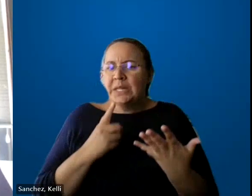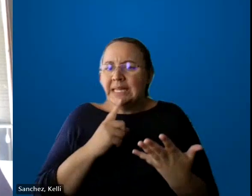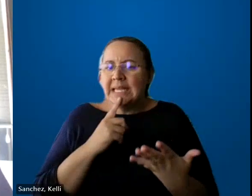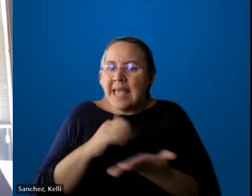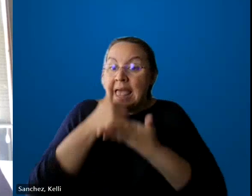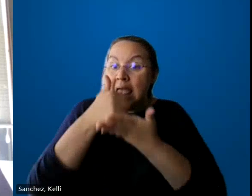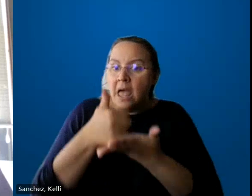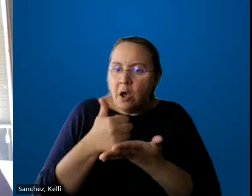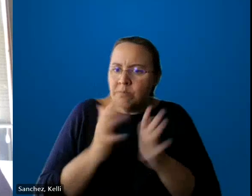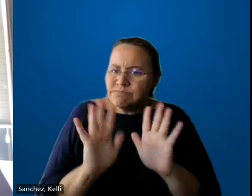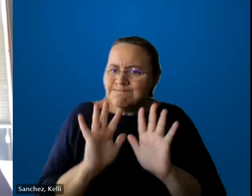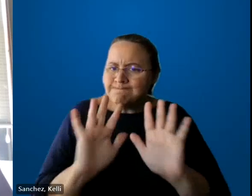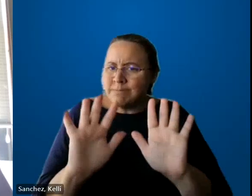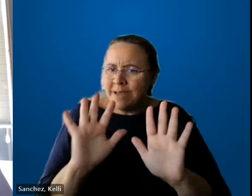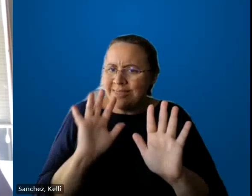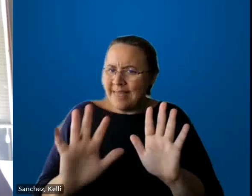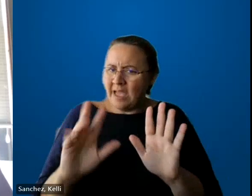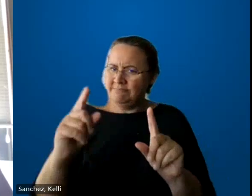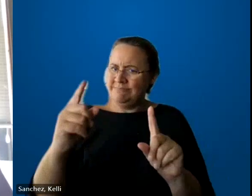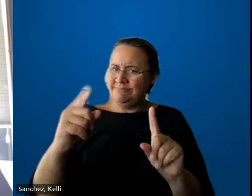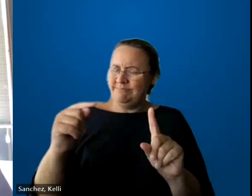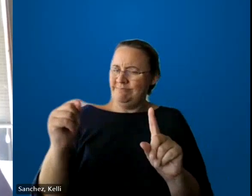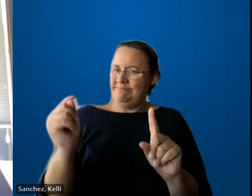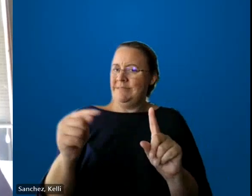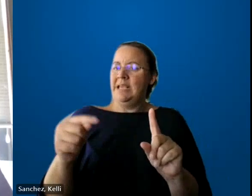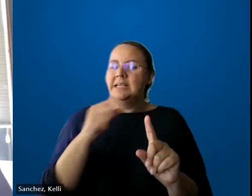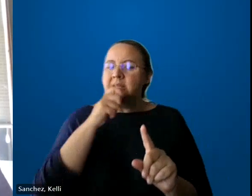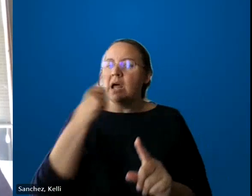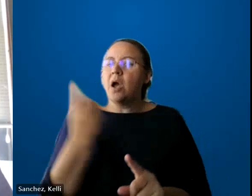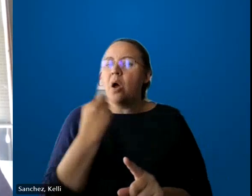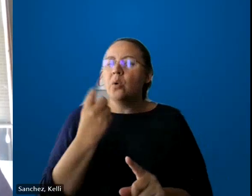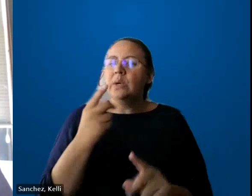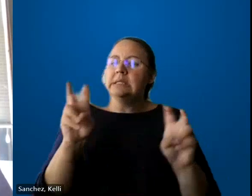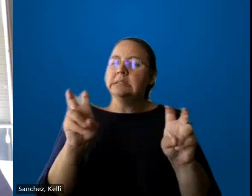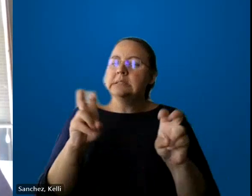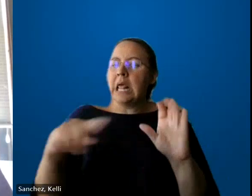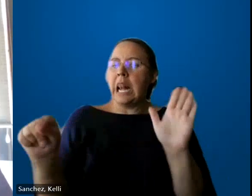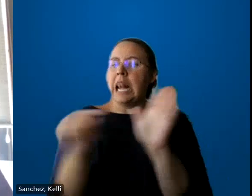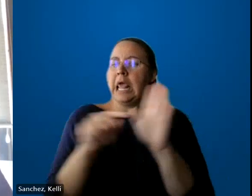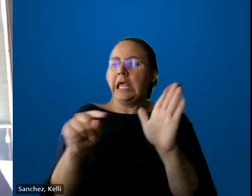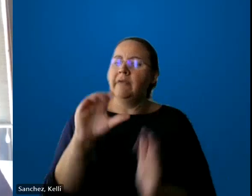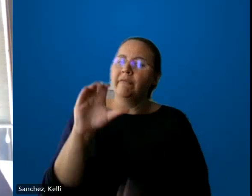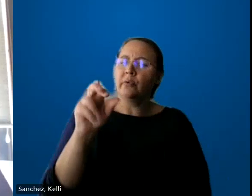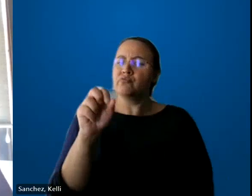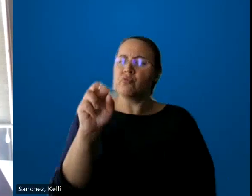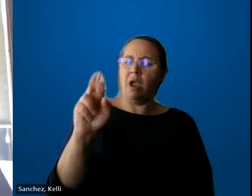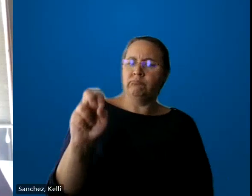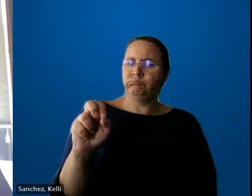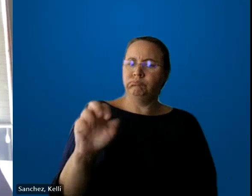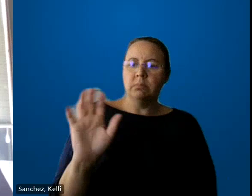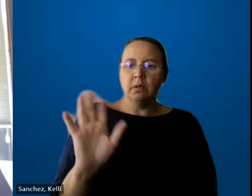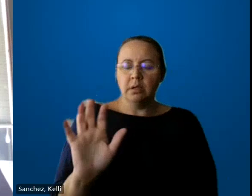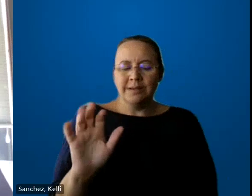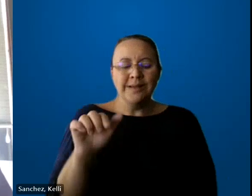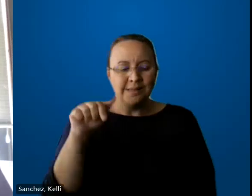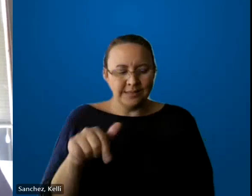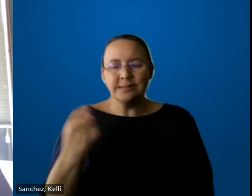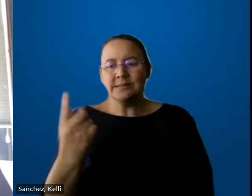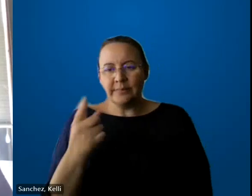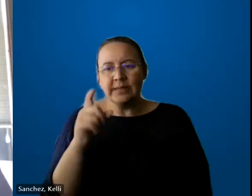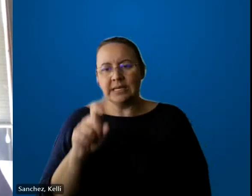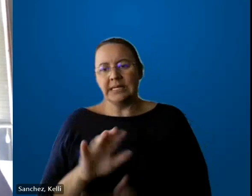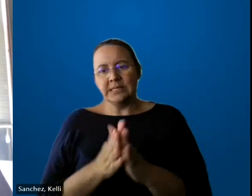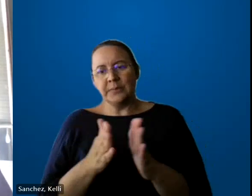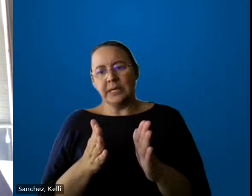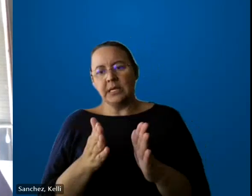help drive that home, that this is not necessarily something that needs to be criminalized, that this is something that needs to be